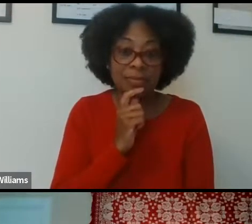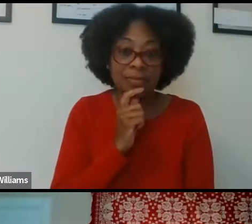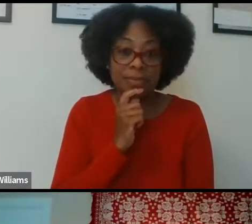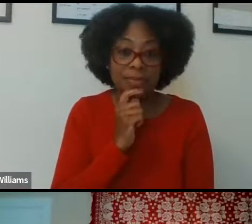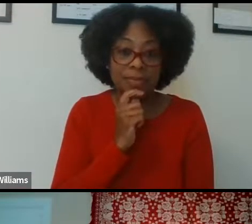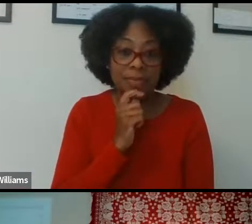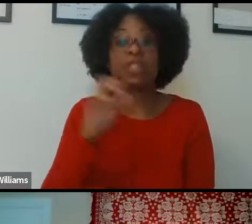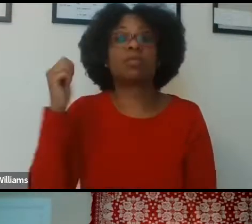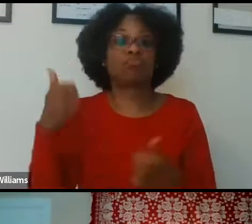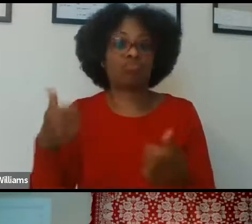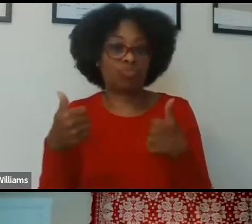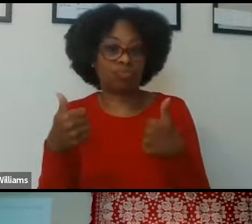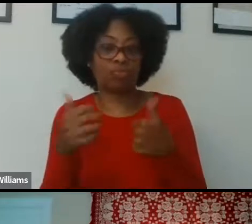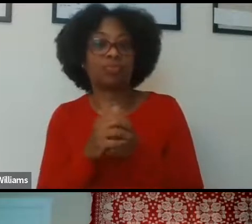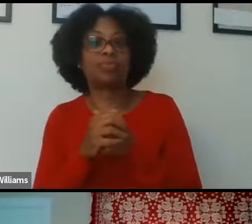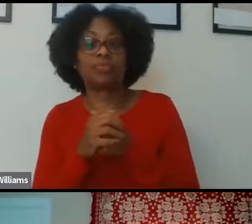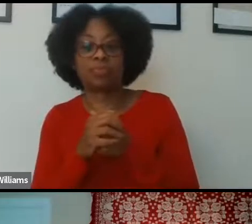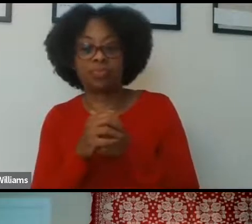Okay,